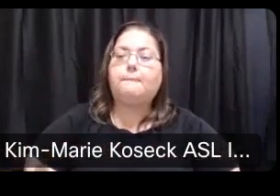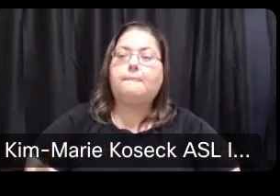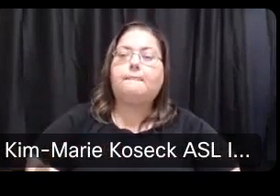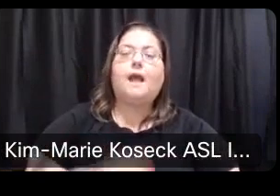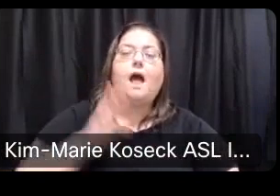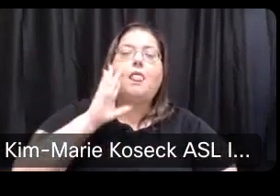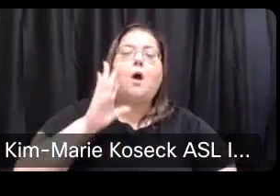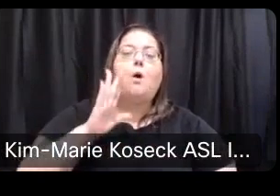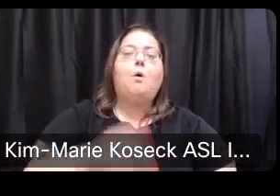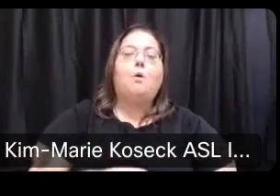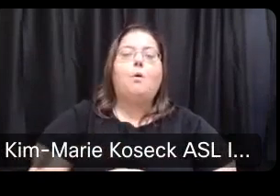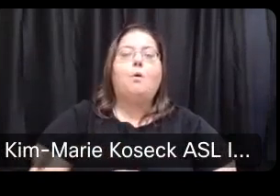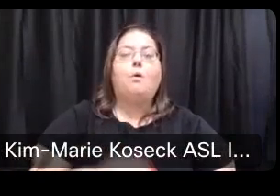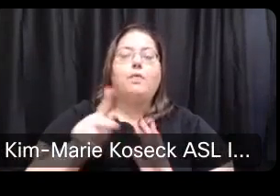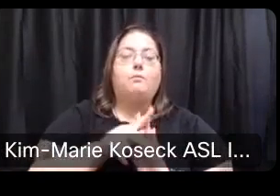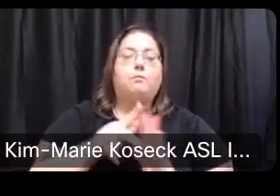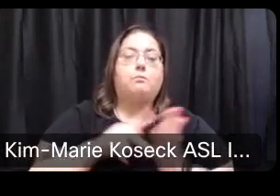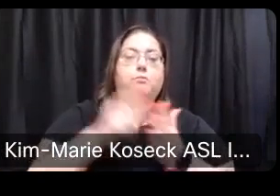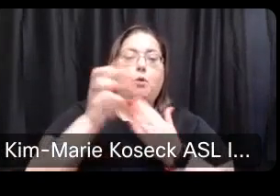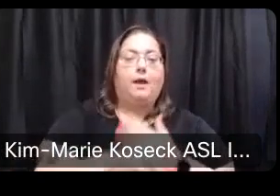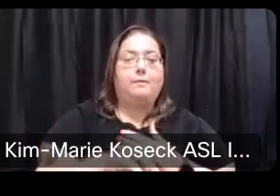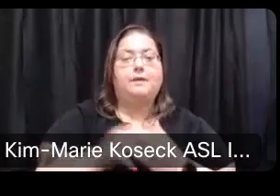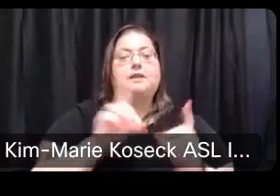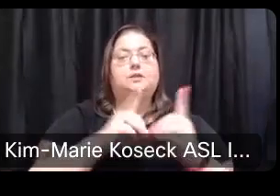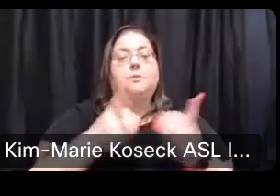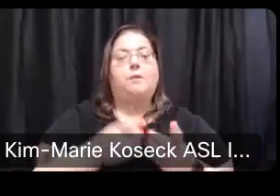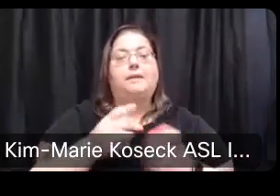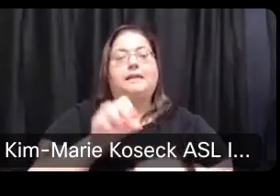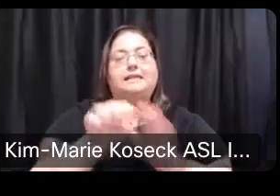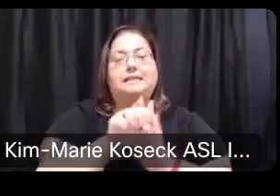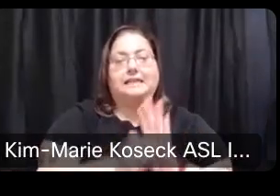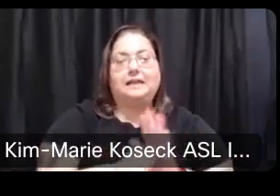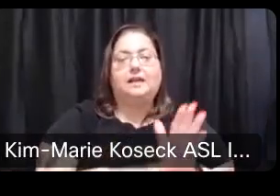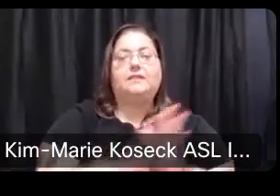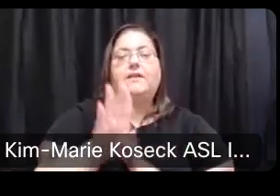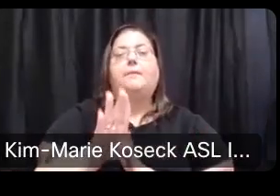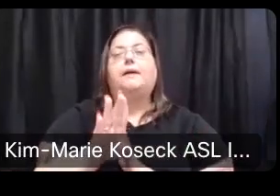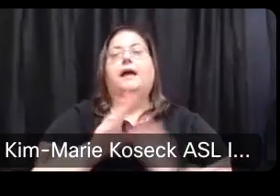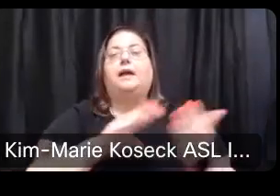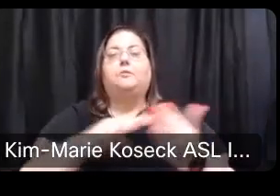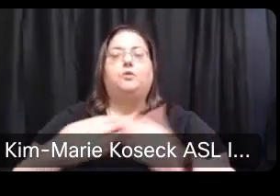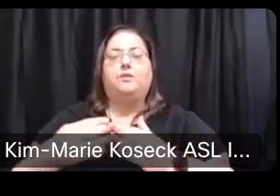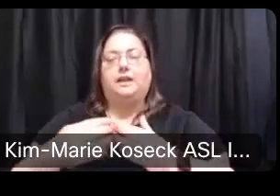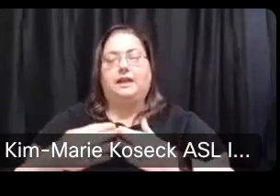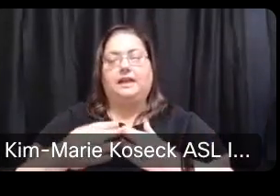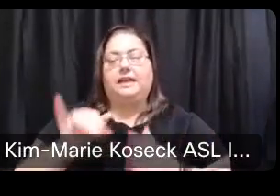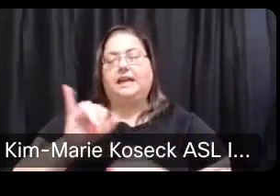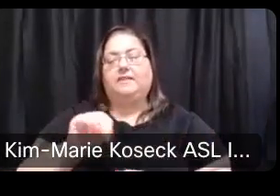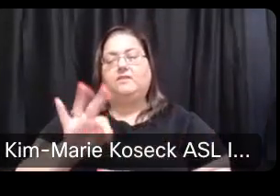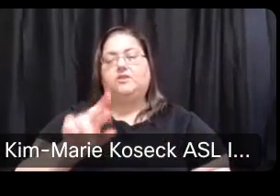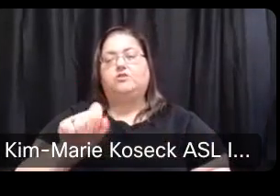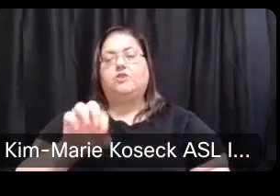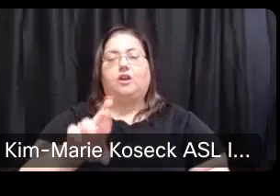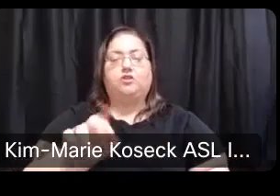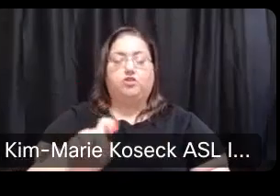Of programs at the Department of State's Office of Planning, Development, and Community Infrastructure that focused on this